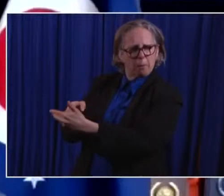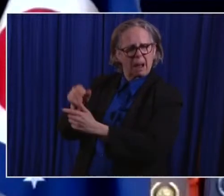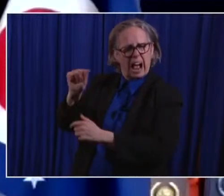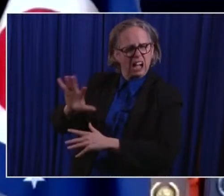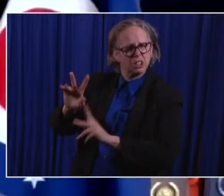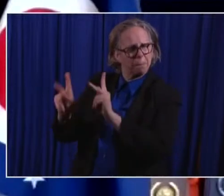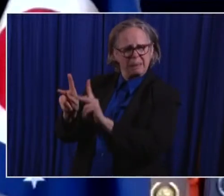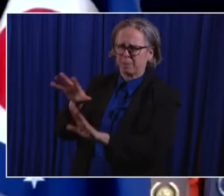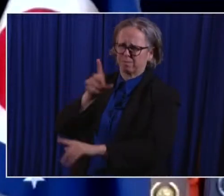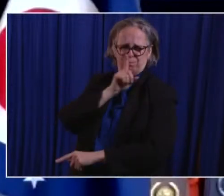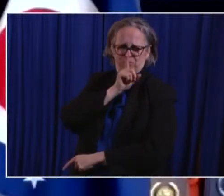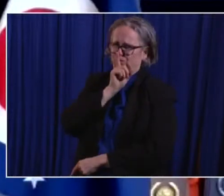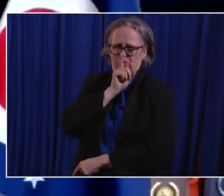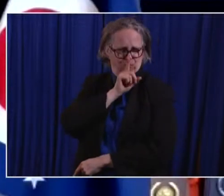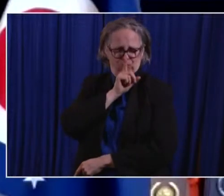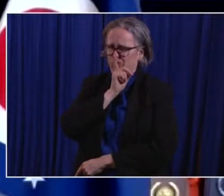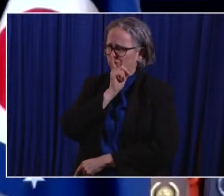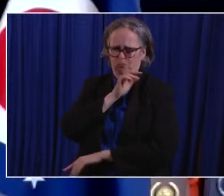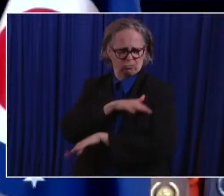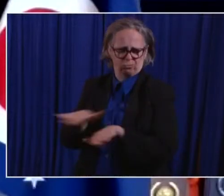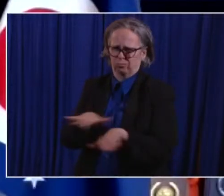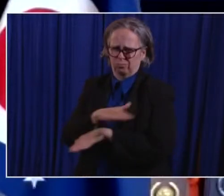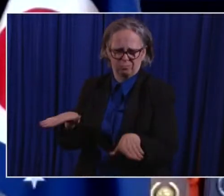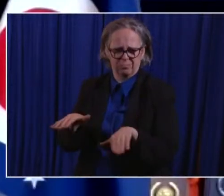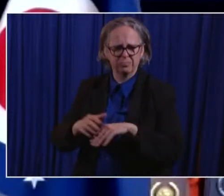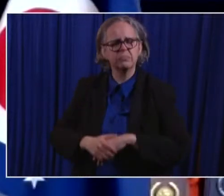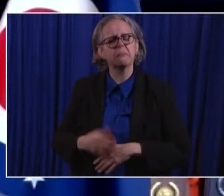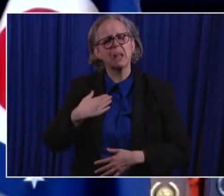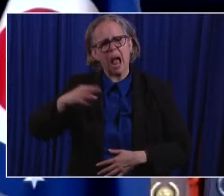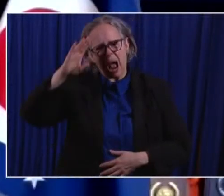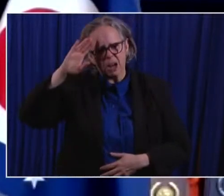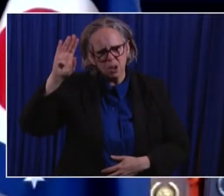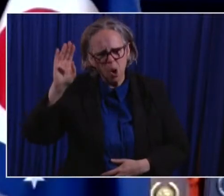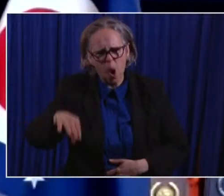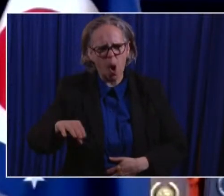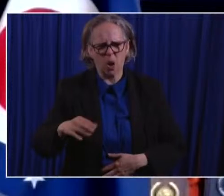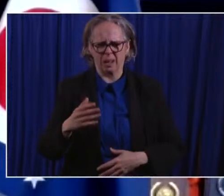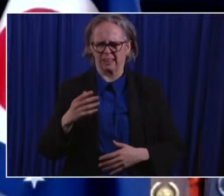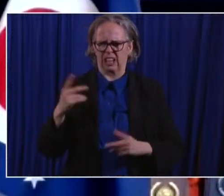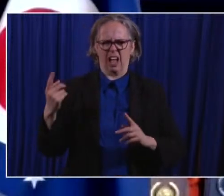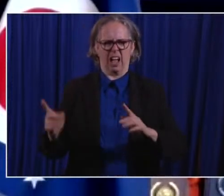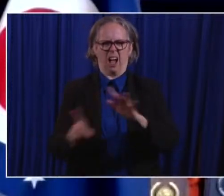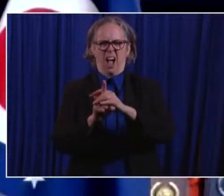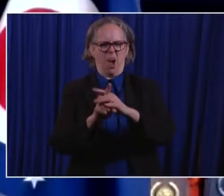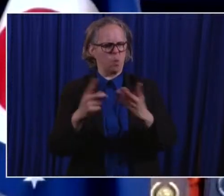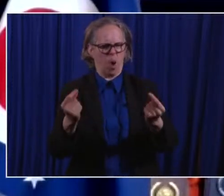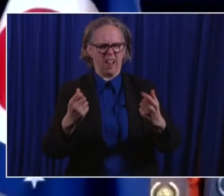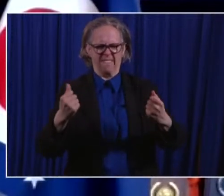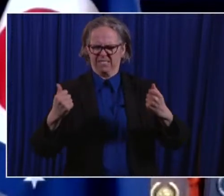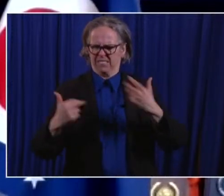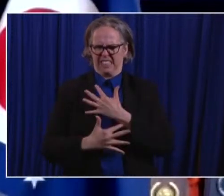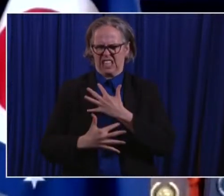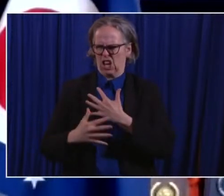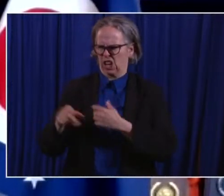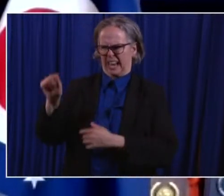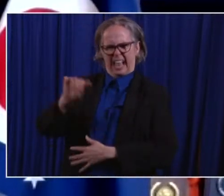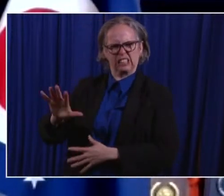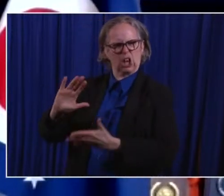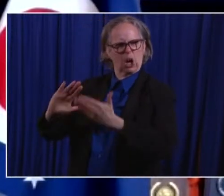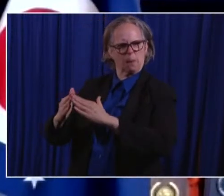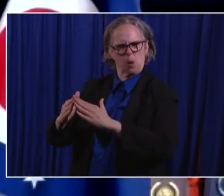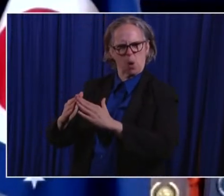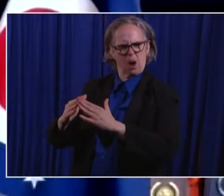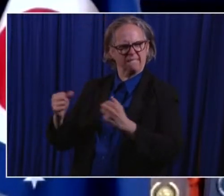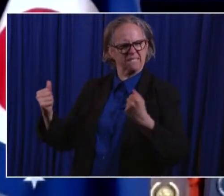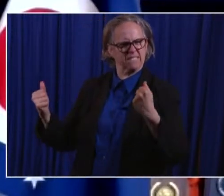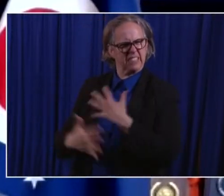awareness about the fears that exist among some in the Chinese American, Asian American community regarding increase in